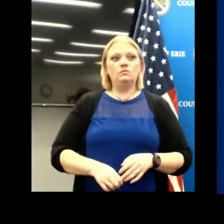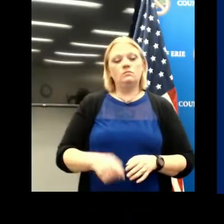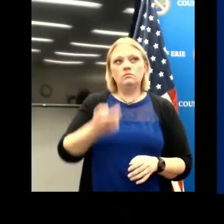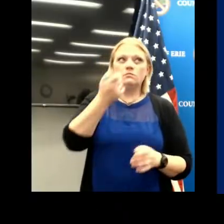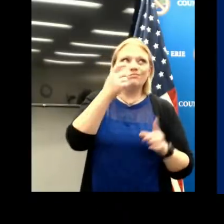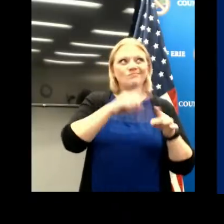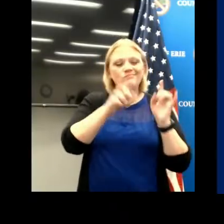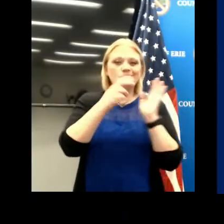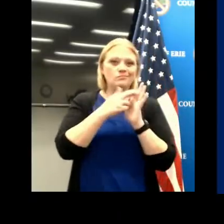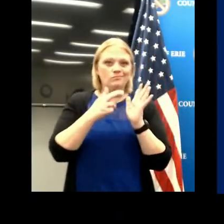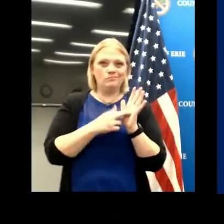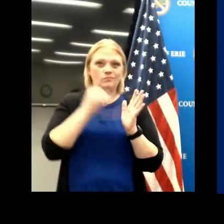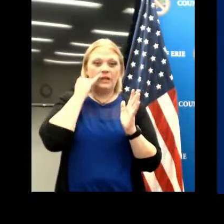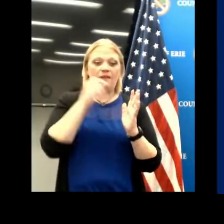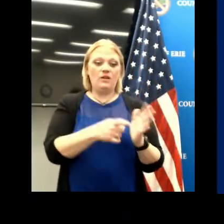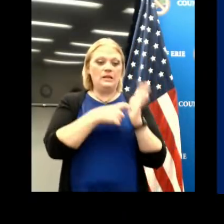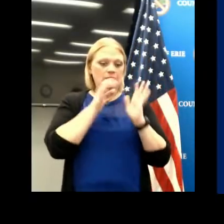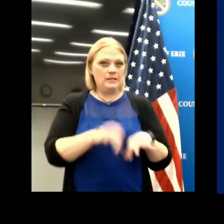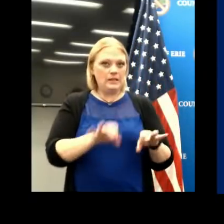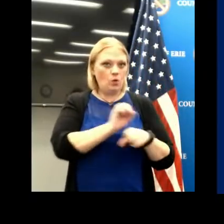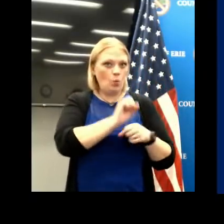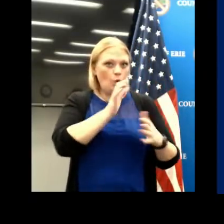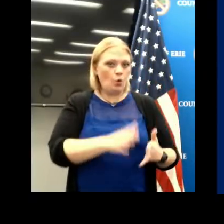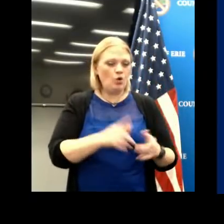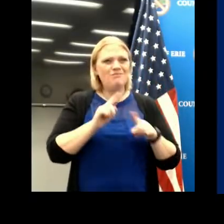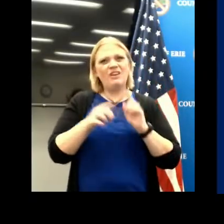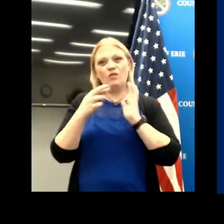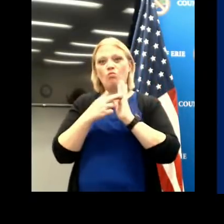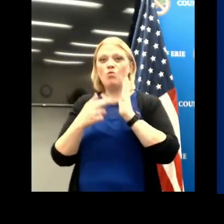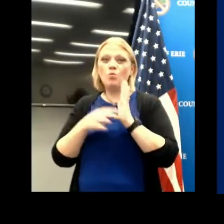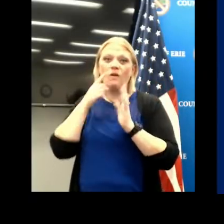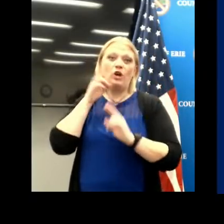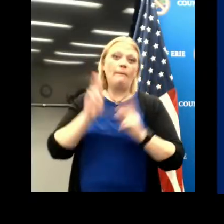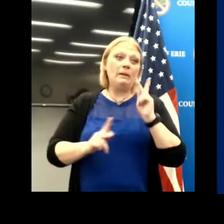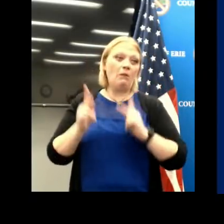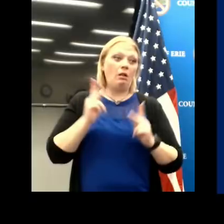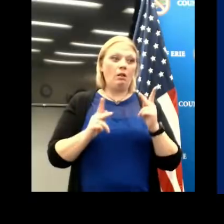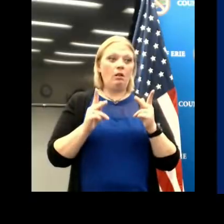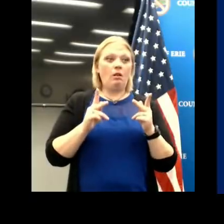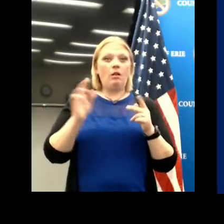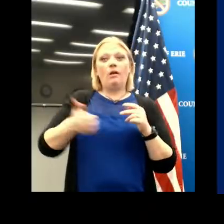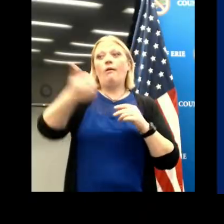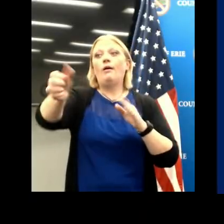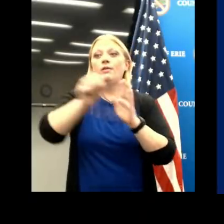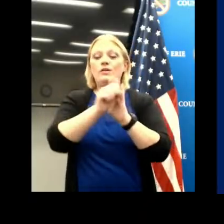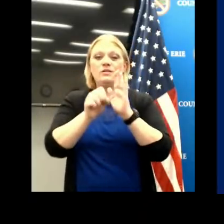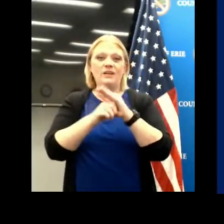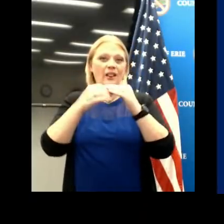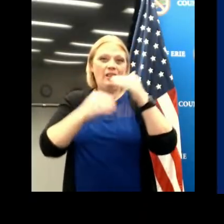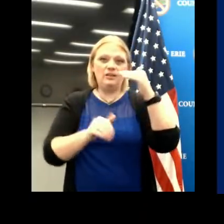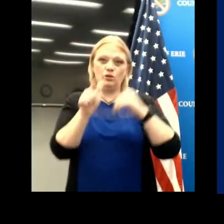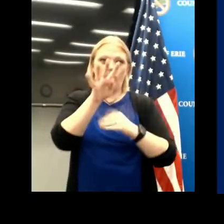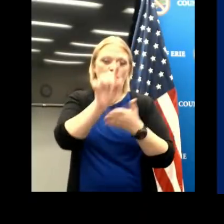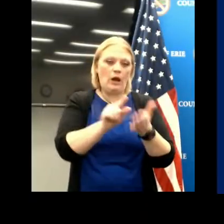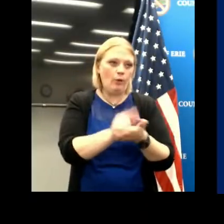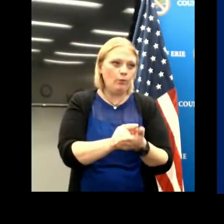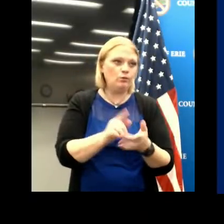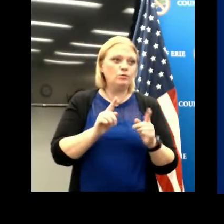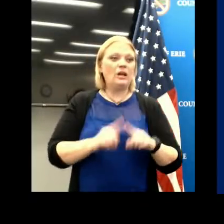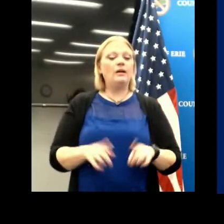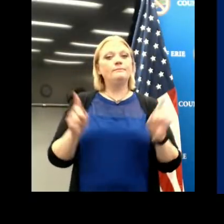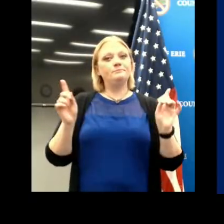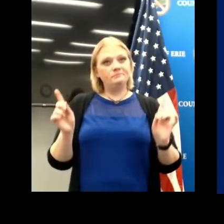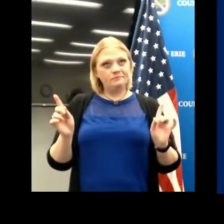rules for people who are essential workers, a little bit different rules for people who are in another state for less than 24 hours. But